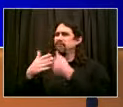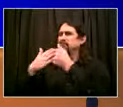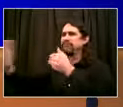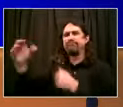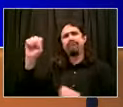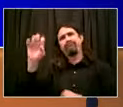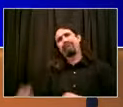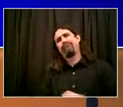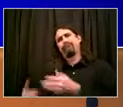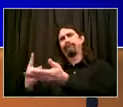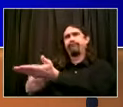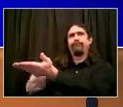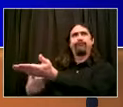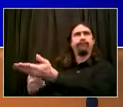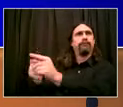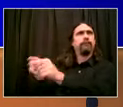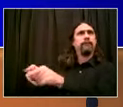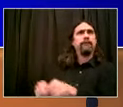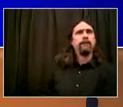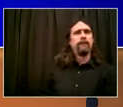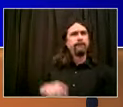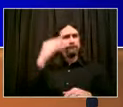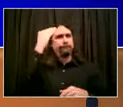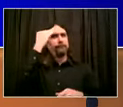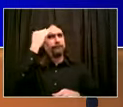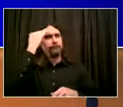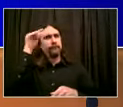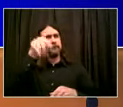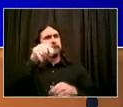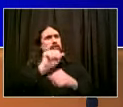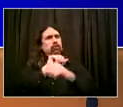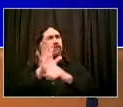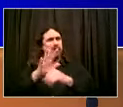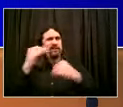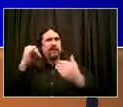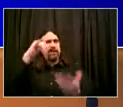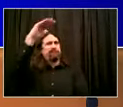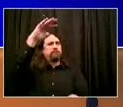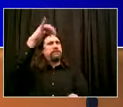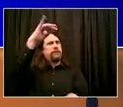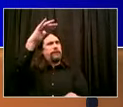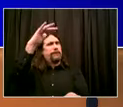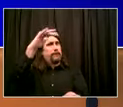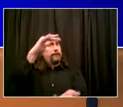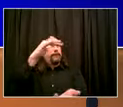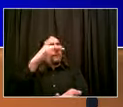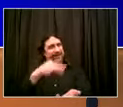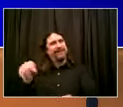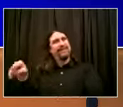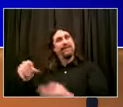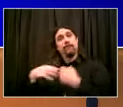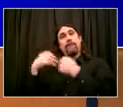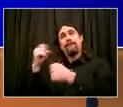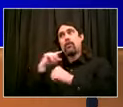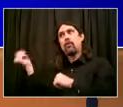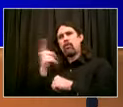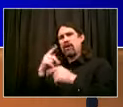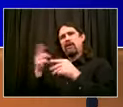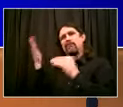us. I'm going to keep talking about what that means. That means a recovery where everyone benefits. We do not want to recreate a status quo